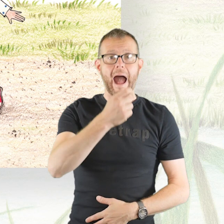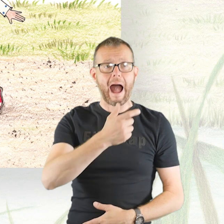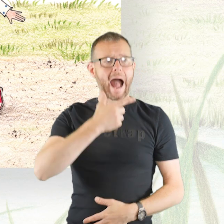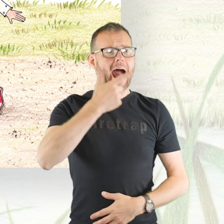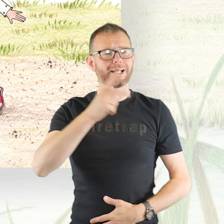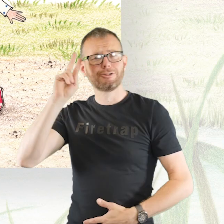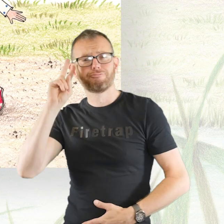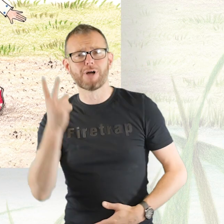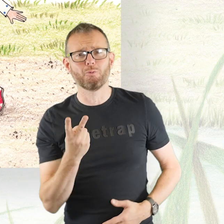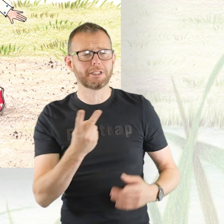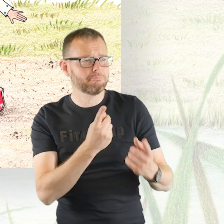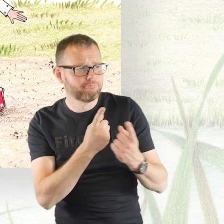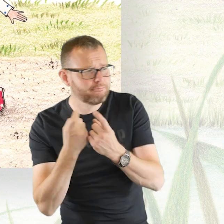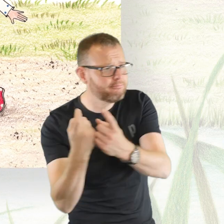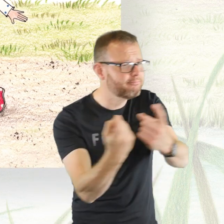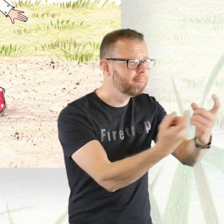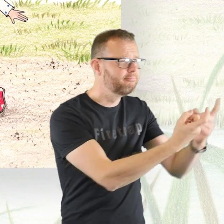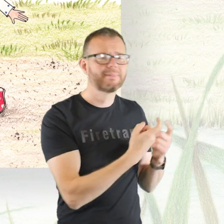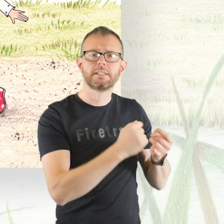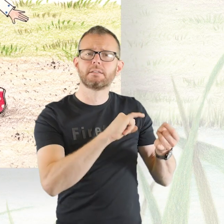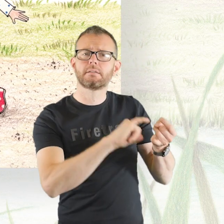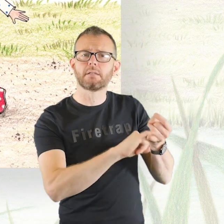Alex and Rosie explored Sutton Common.